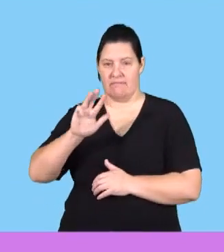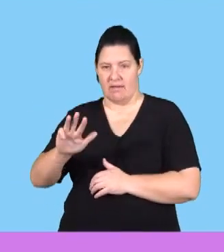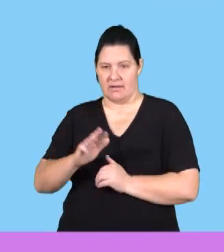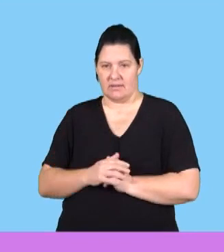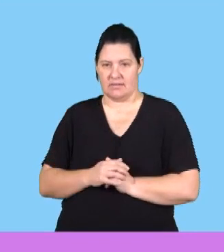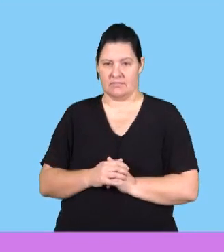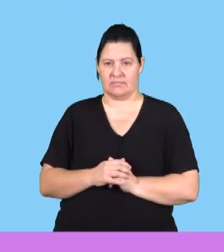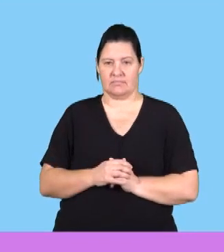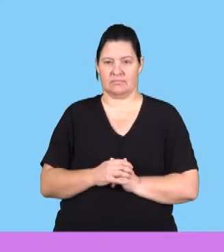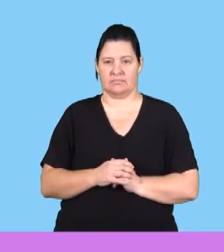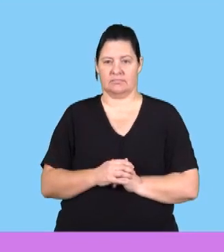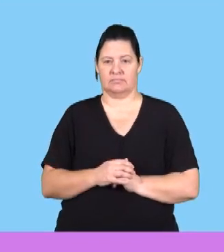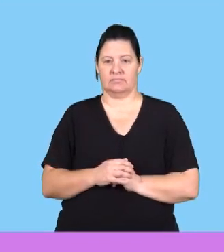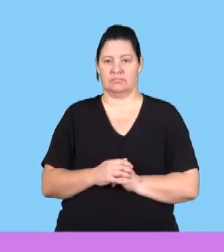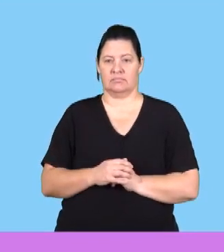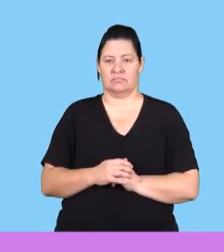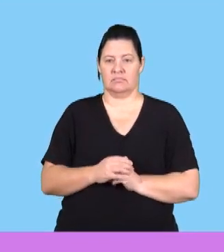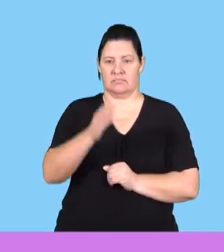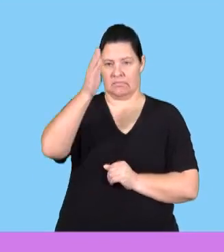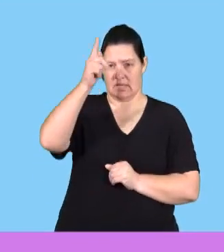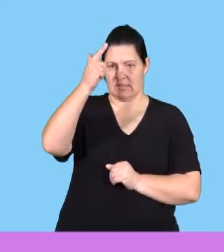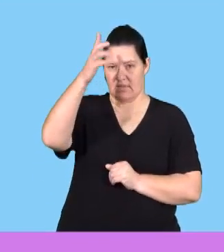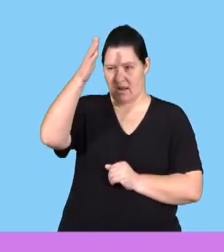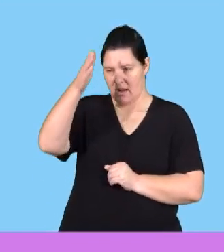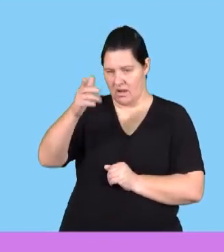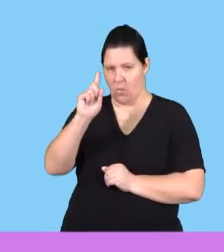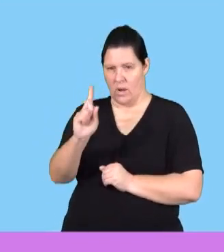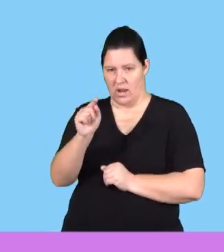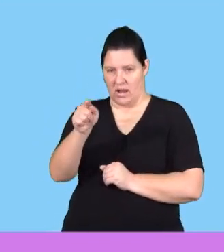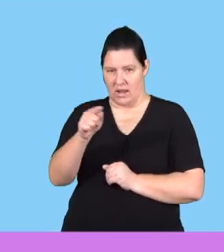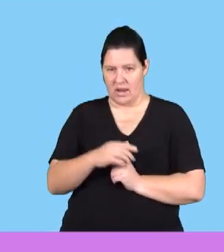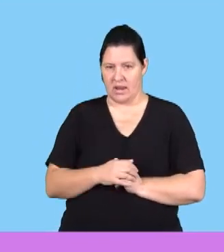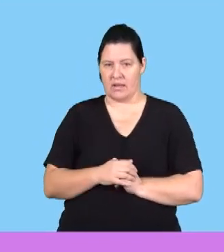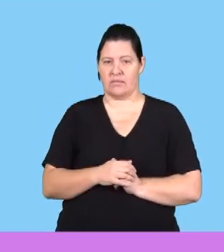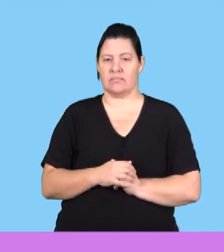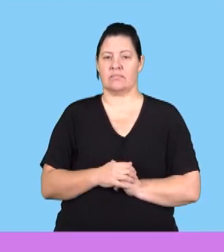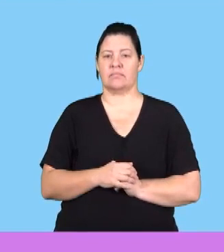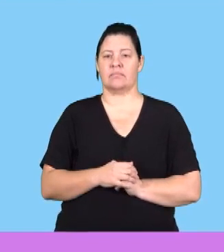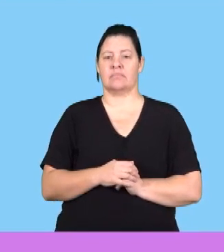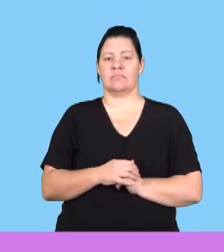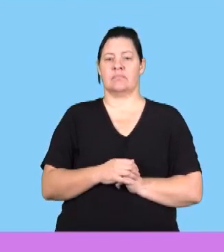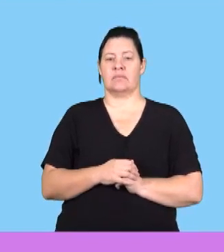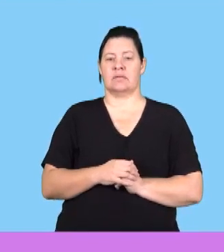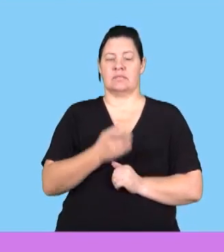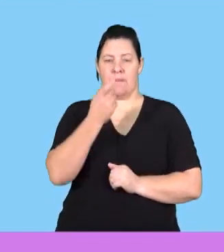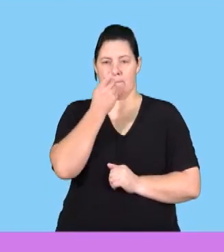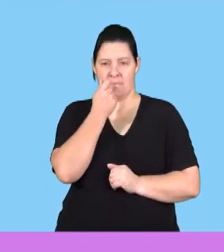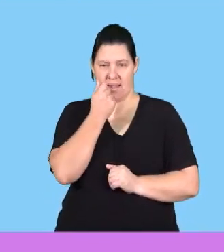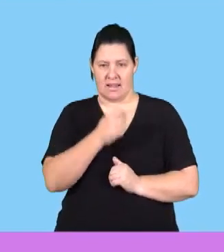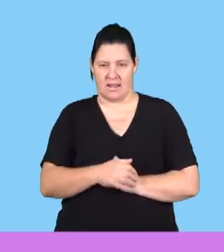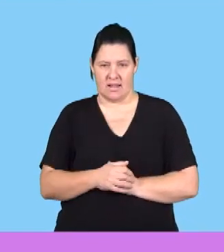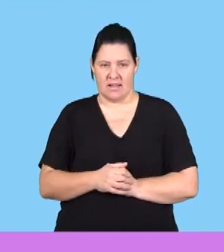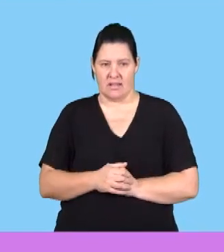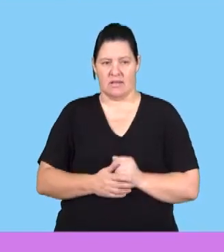to weight category between 70 and 79 kilograms. So I go down, I see there's 1 here, it's